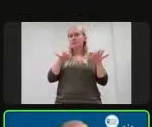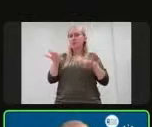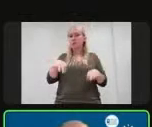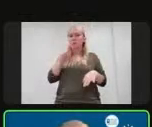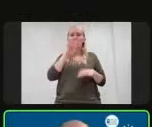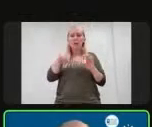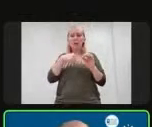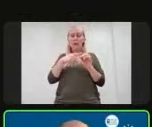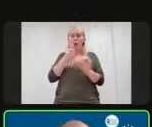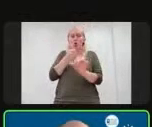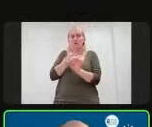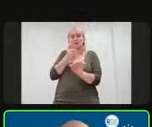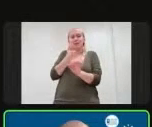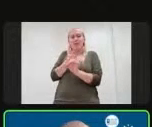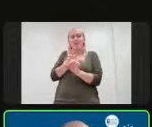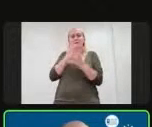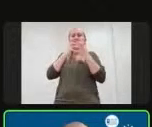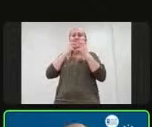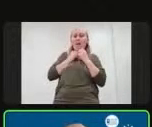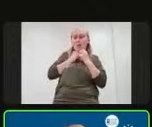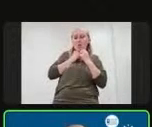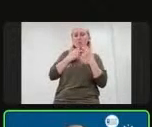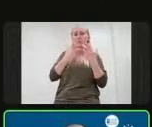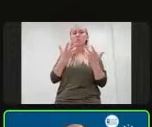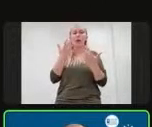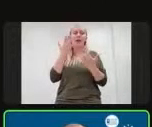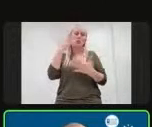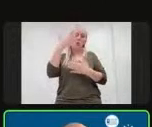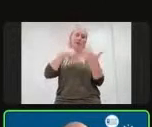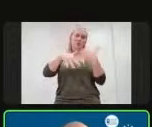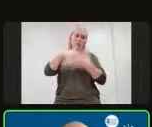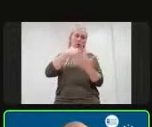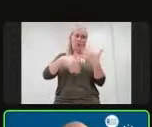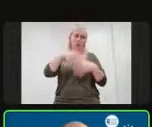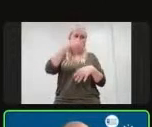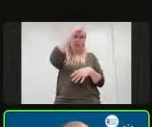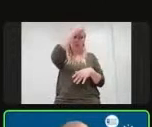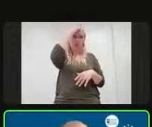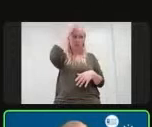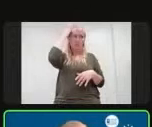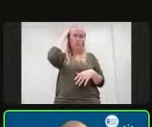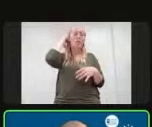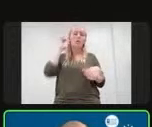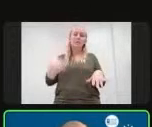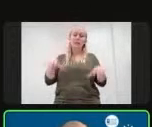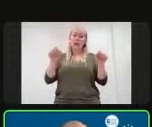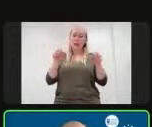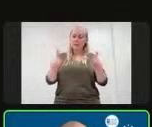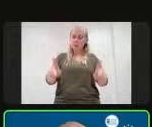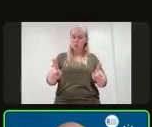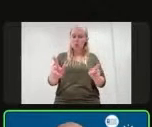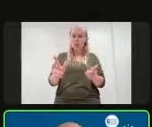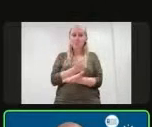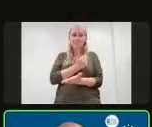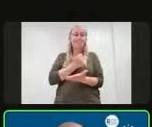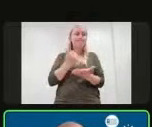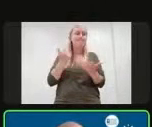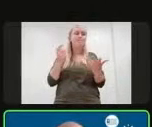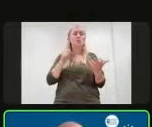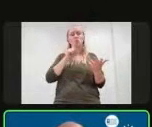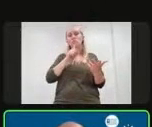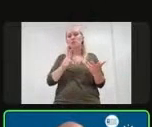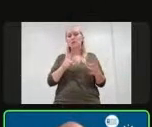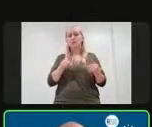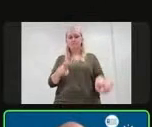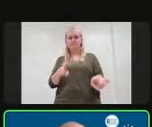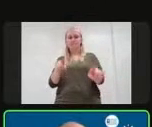about ourselves, talking about our values and just getting to know each other. And so I'm taking this opportunity to just surface this